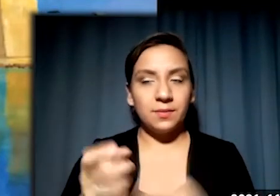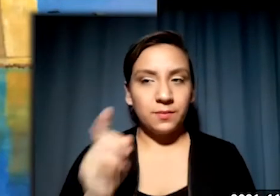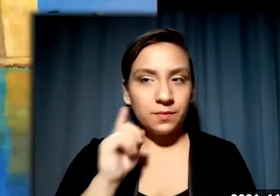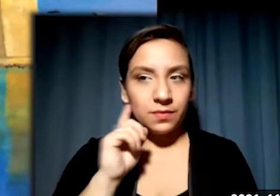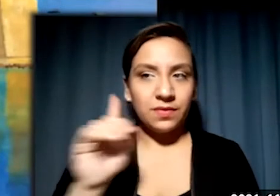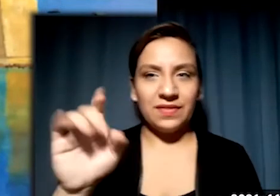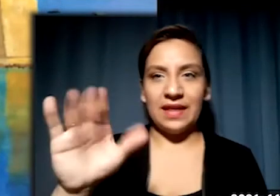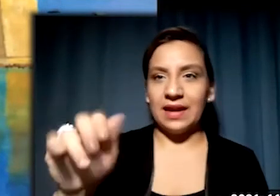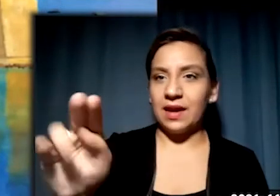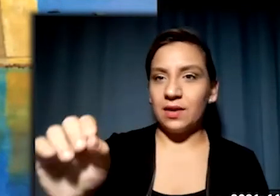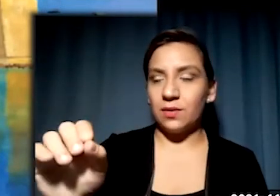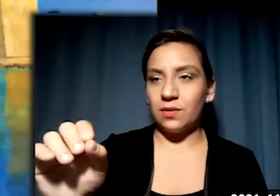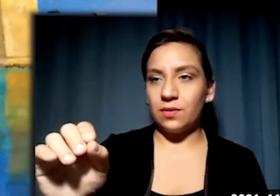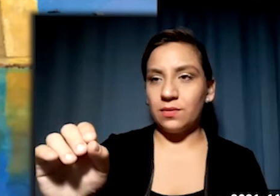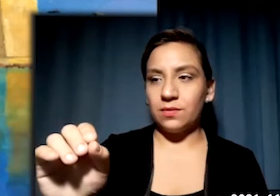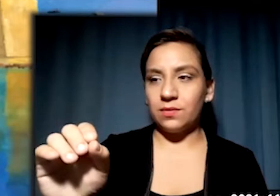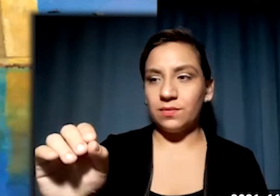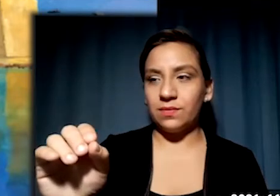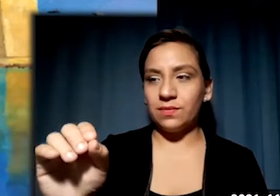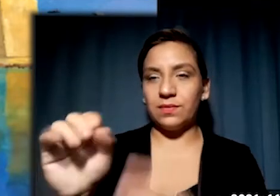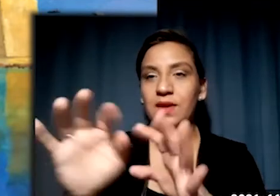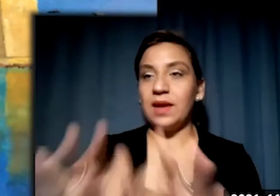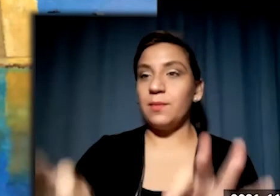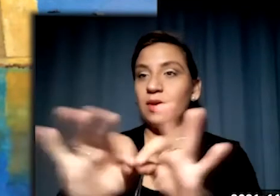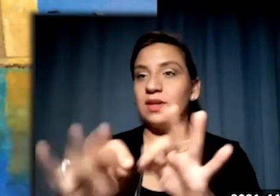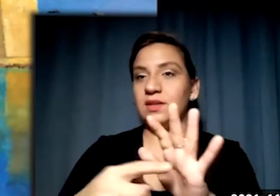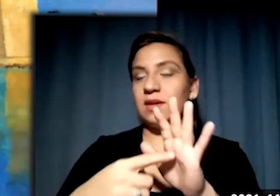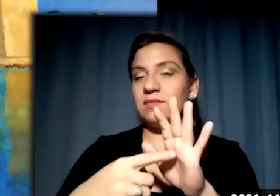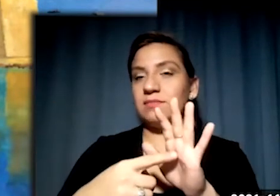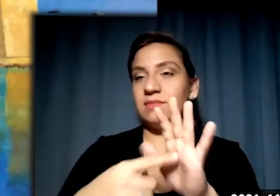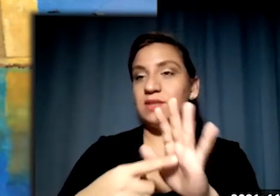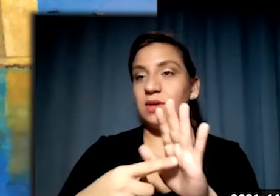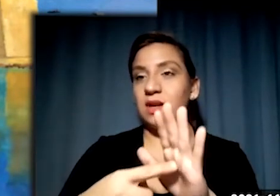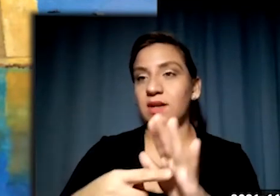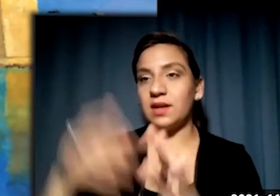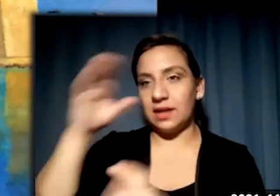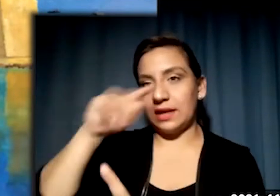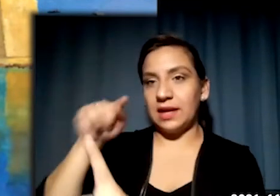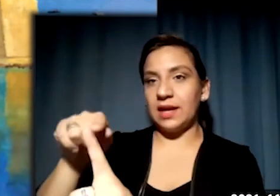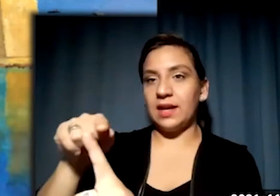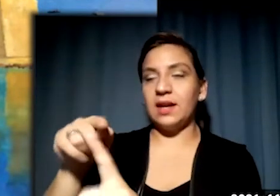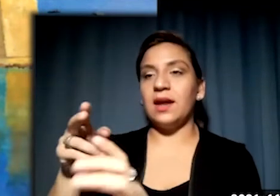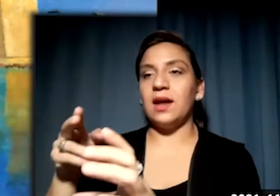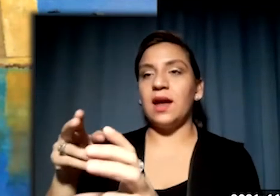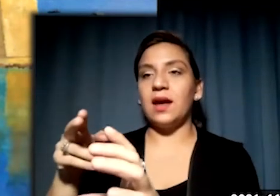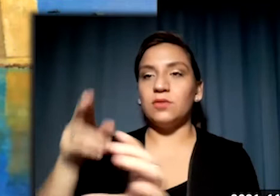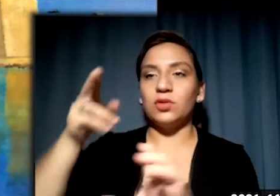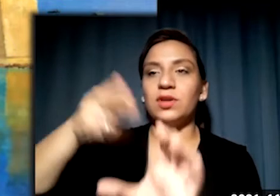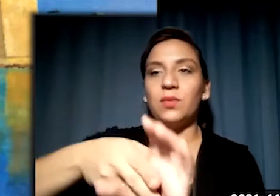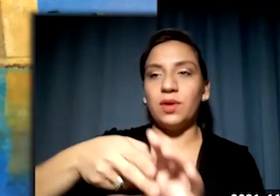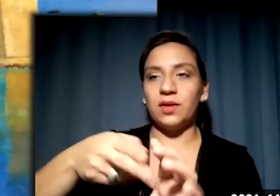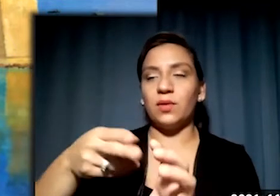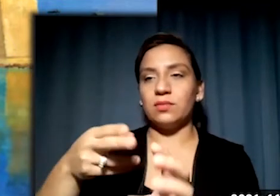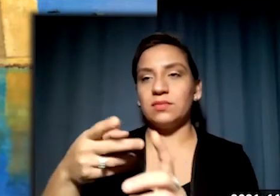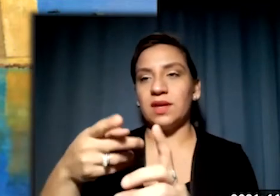mention that PR Shipper has distributed both books free of charge with the purpose of reaching all sectors